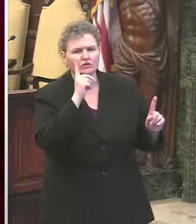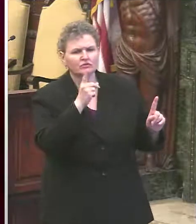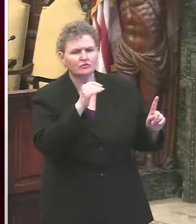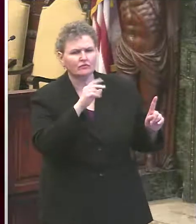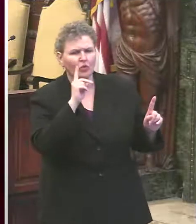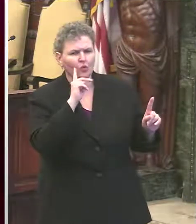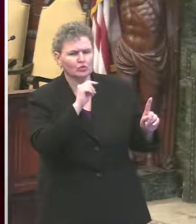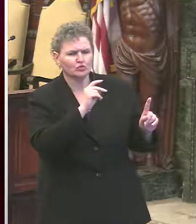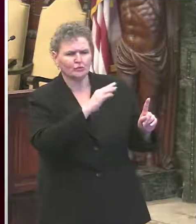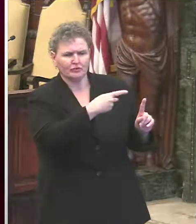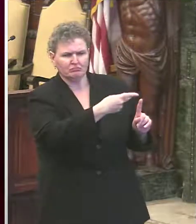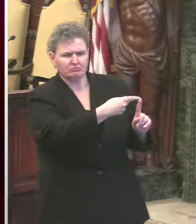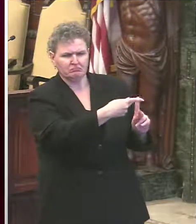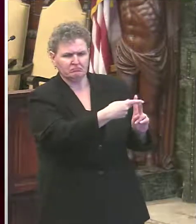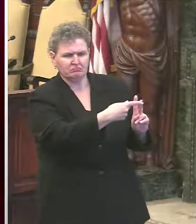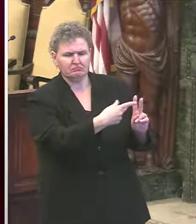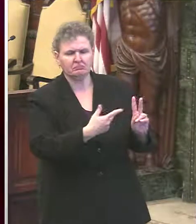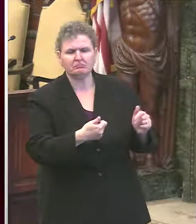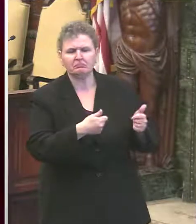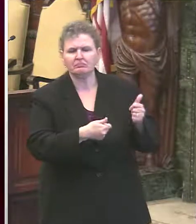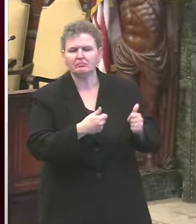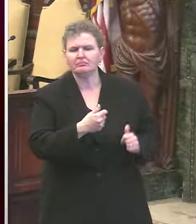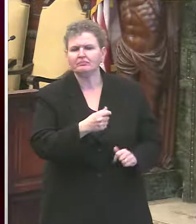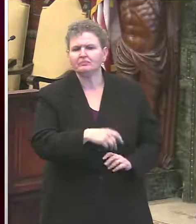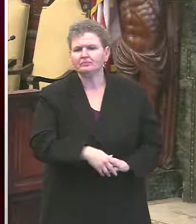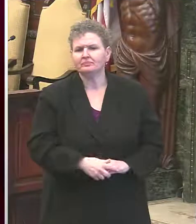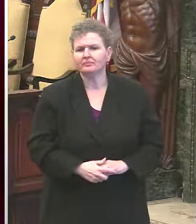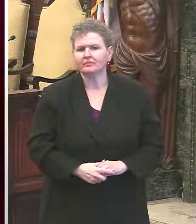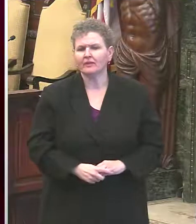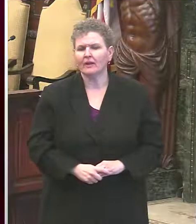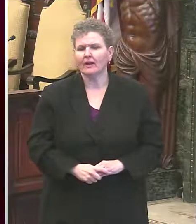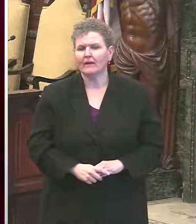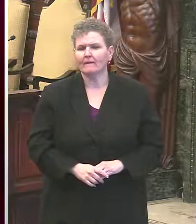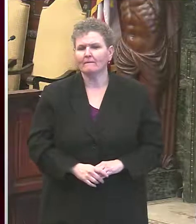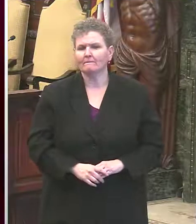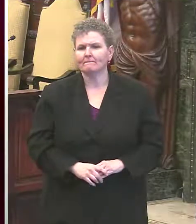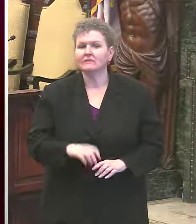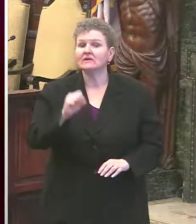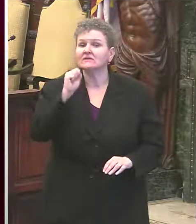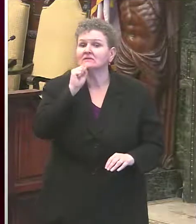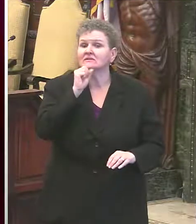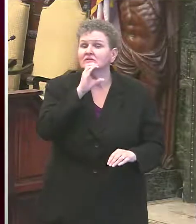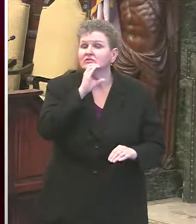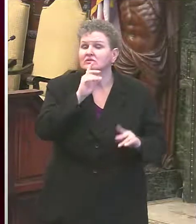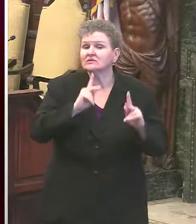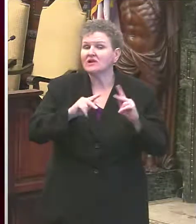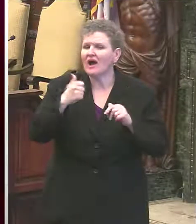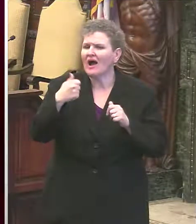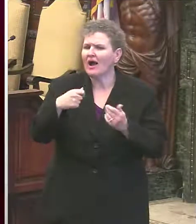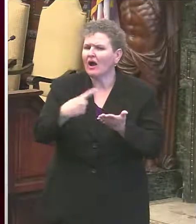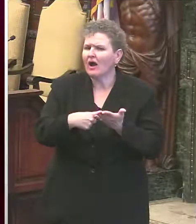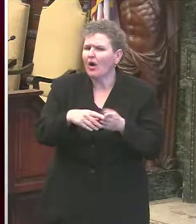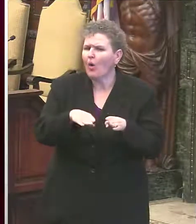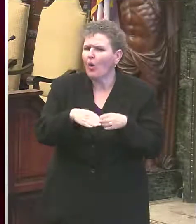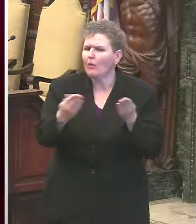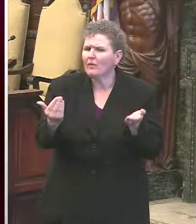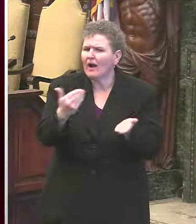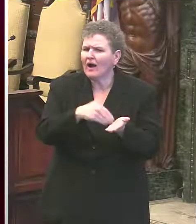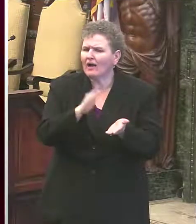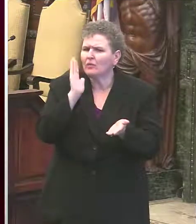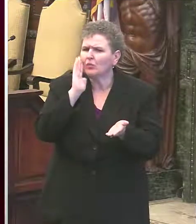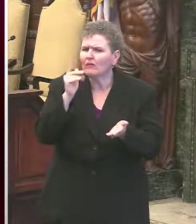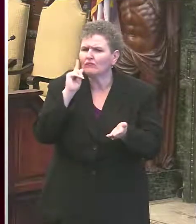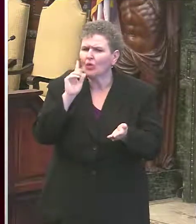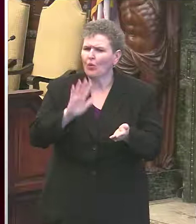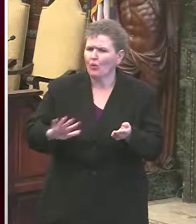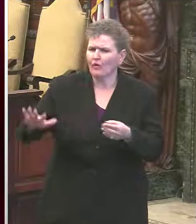word on the reopening of the senior citizen centers throughout Philadelphia that has been